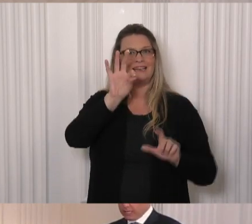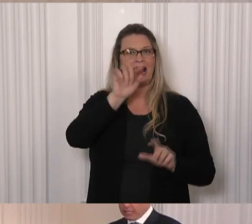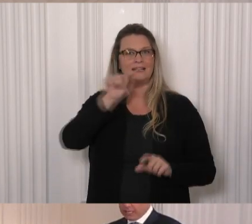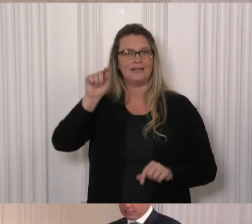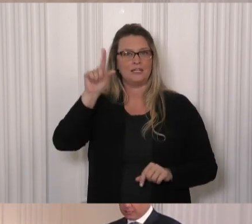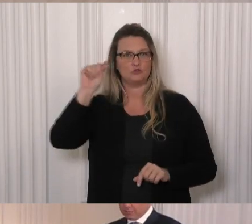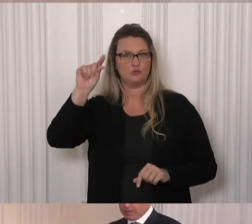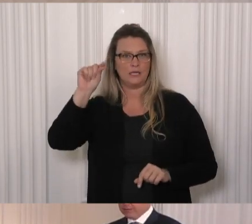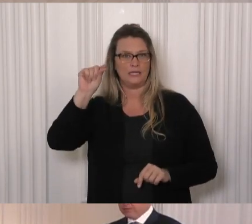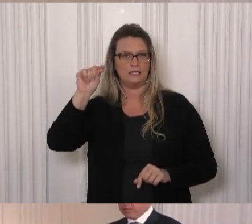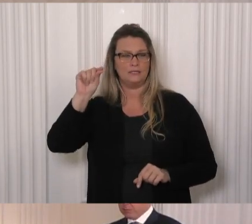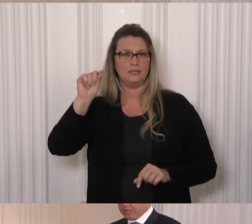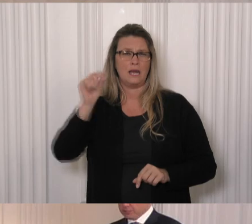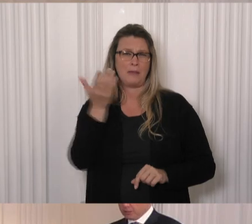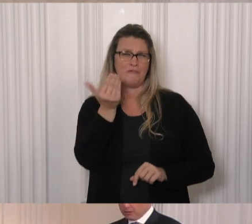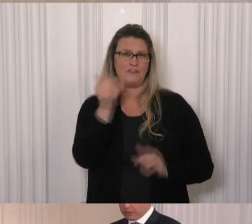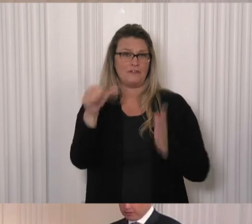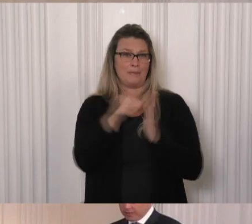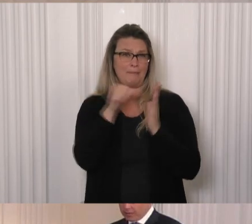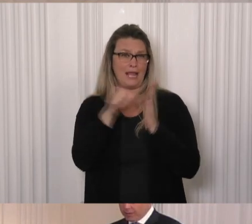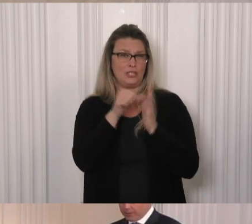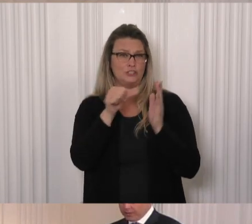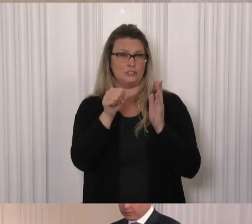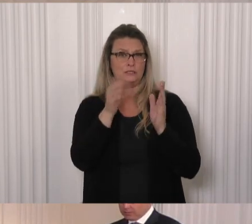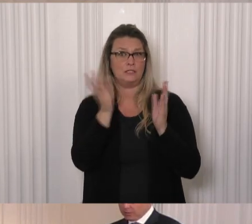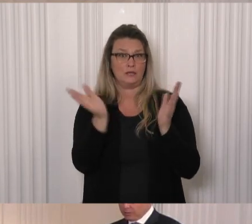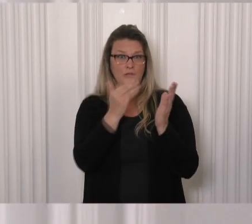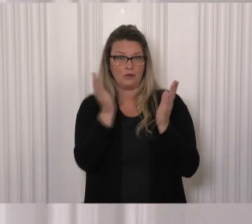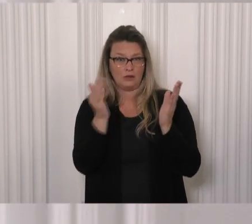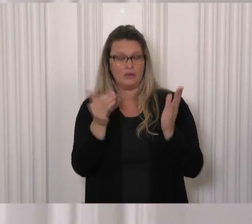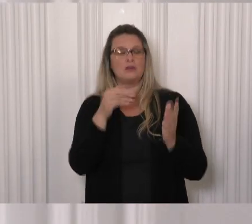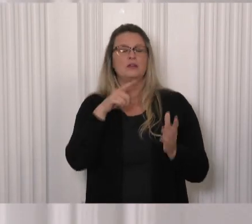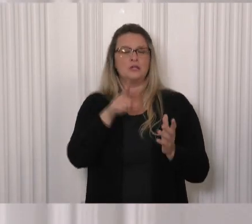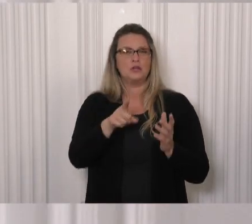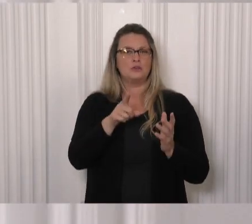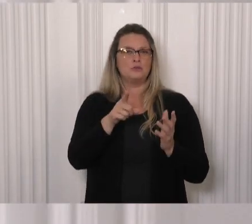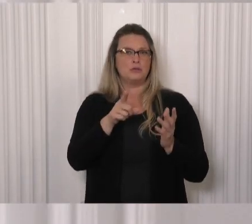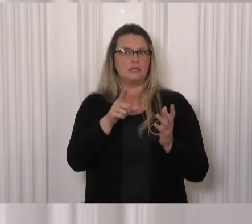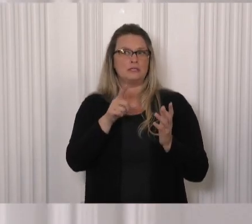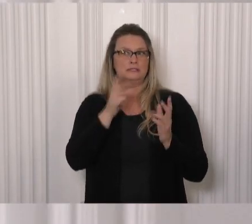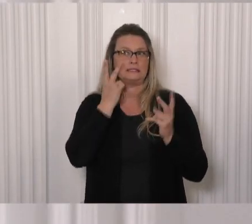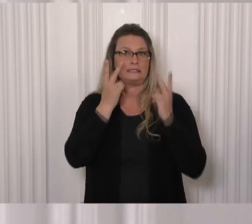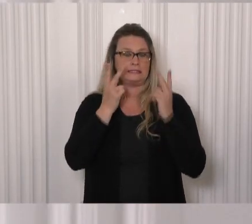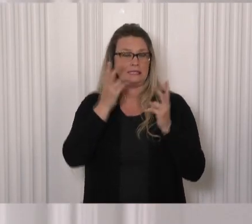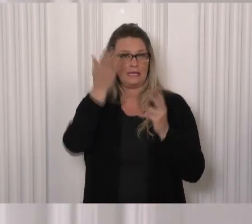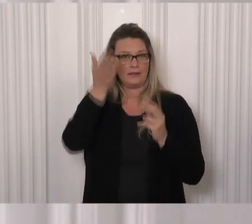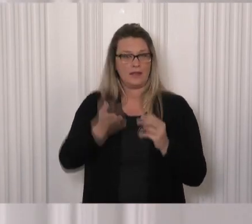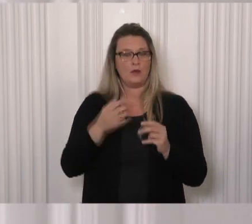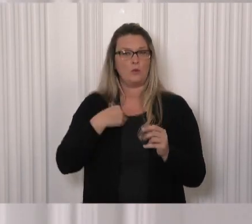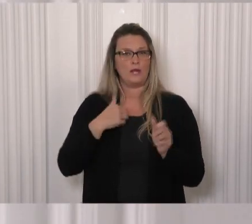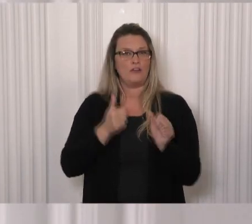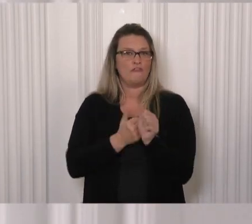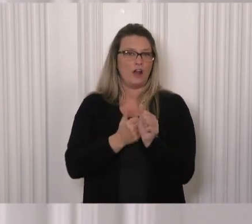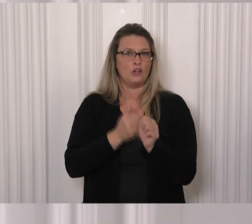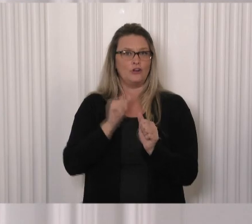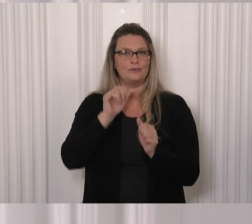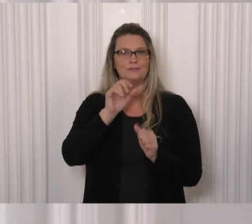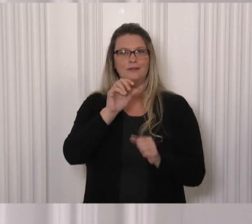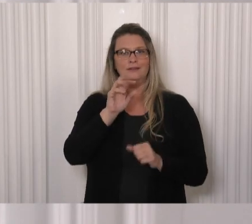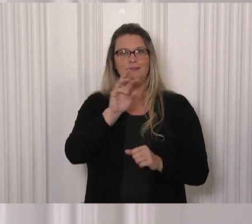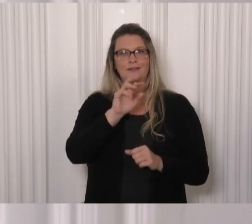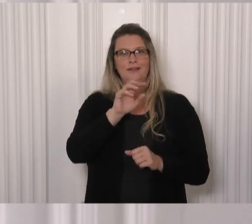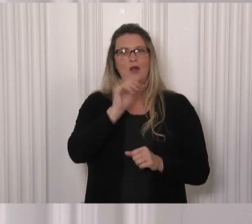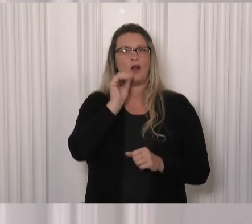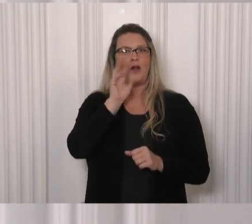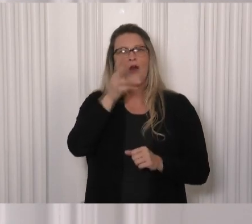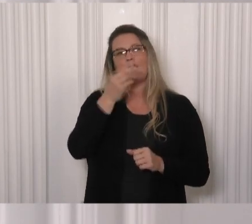9-20. It's about 15 pages long, and it's very comprehensive, but we have followed the U.S. Department of Homeland Security's suggestions for critical